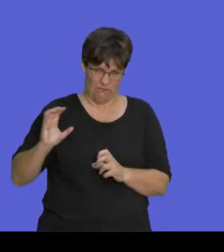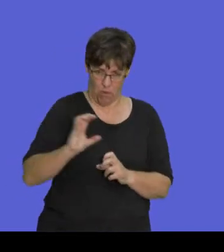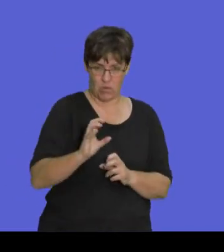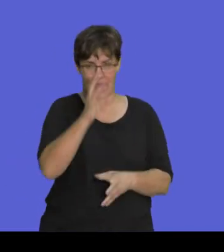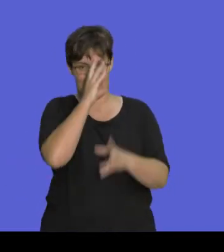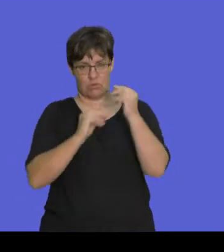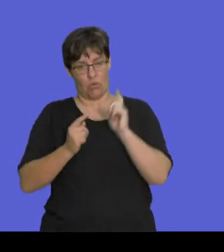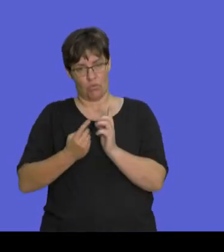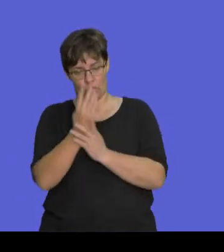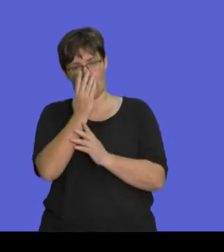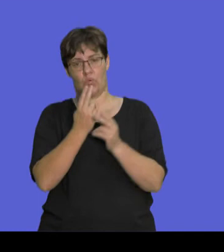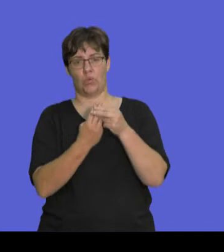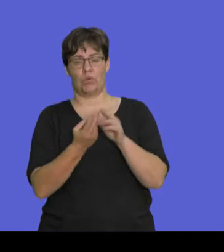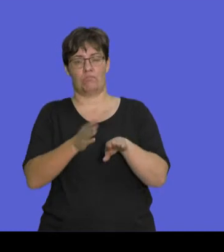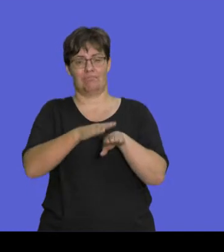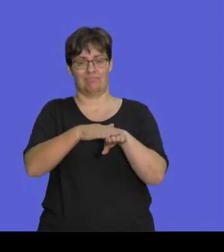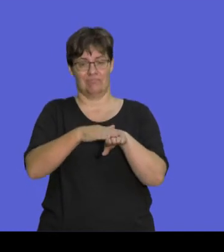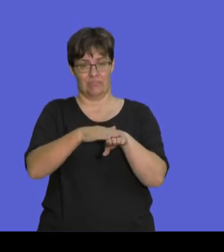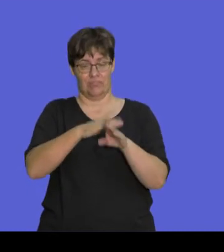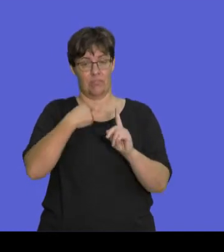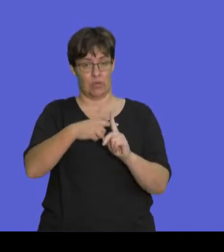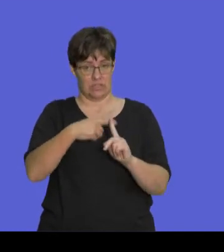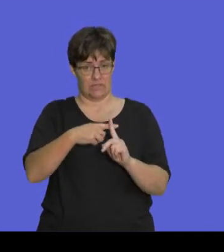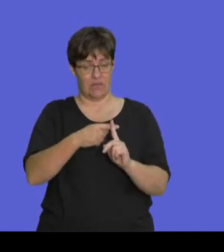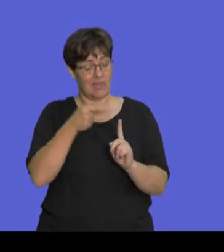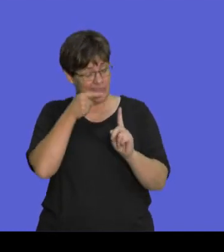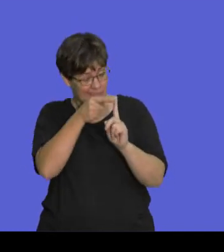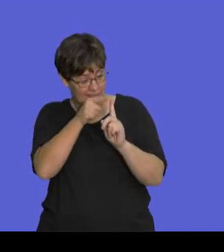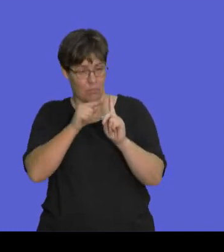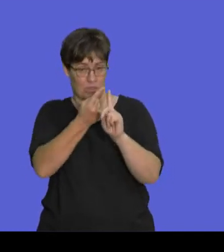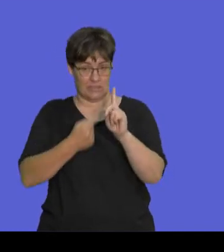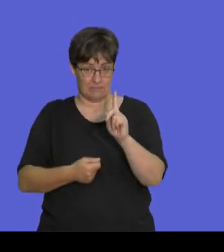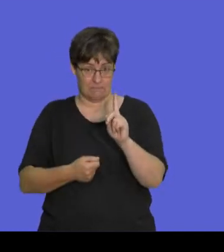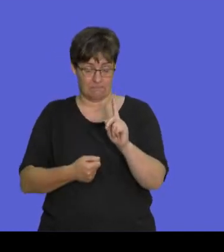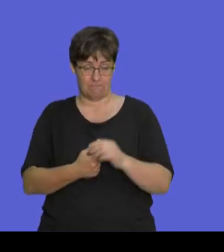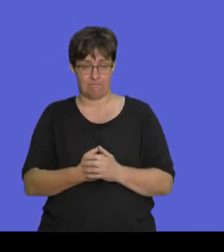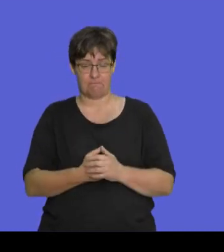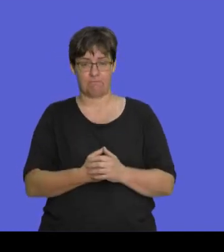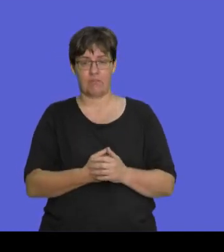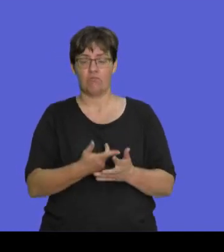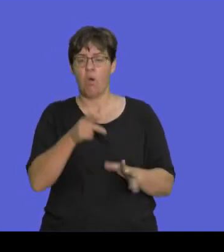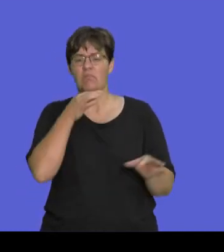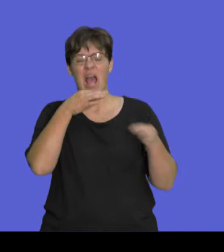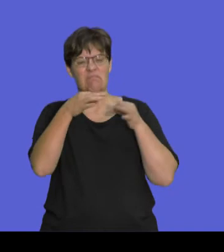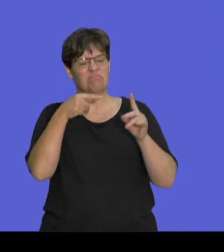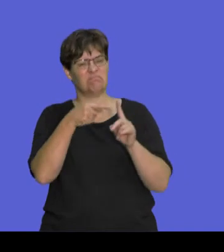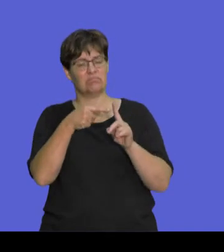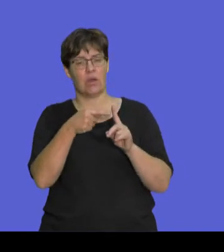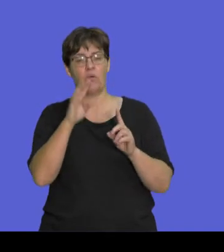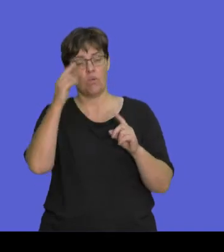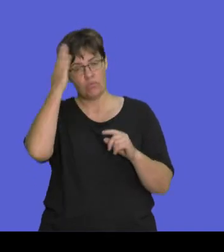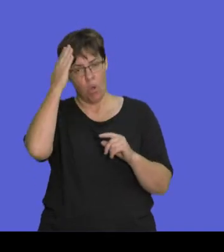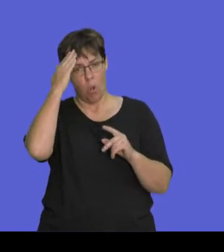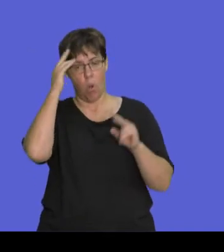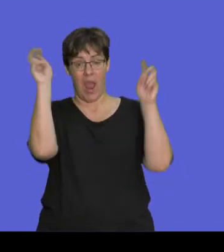unit positive charge at that point, right? So from the definition, we know that electric field at a point